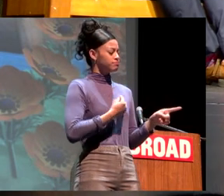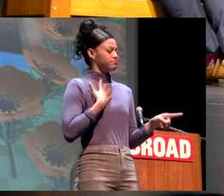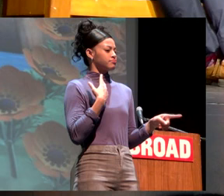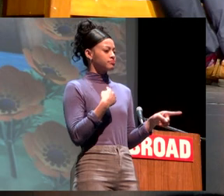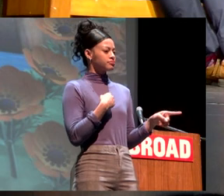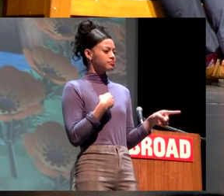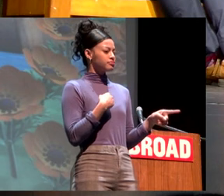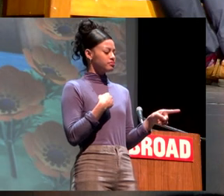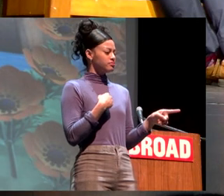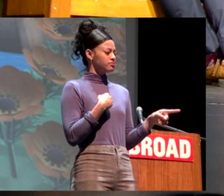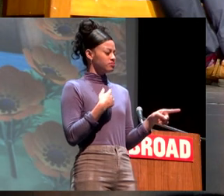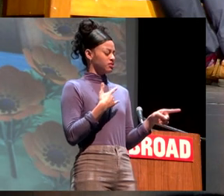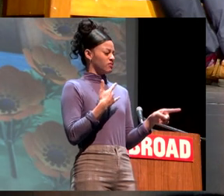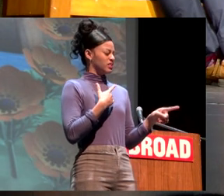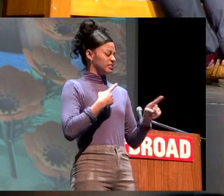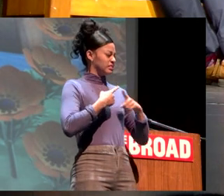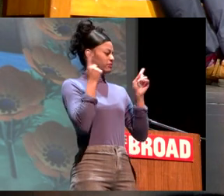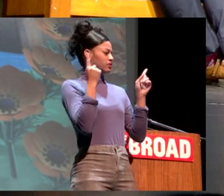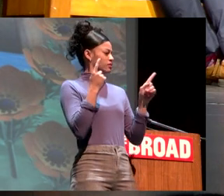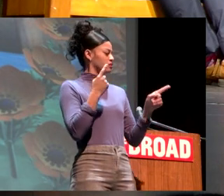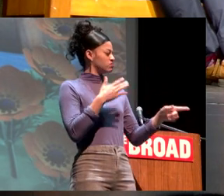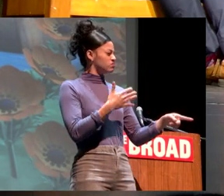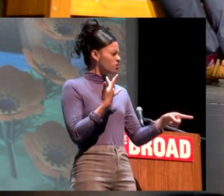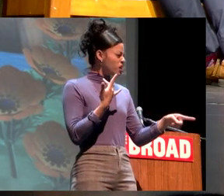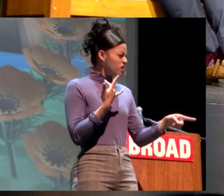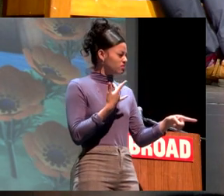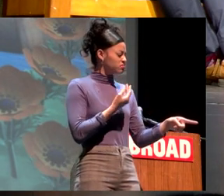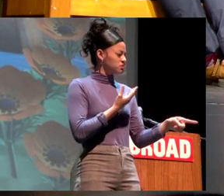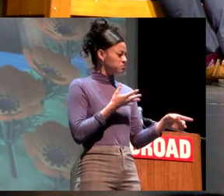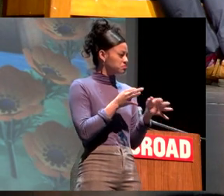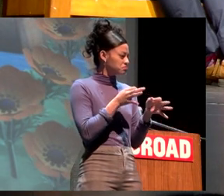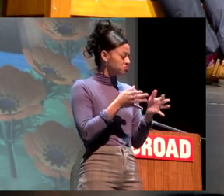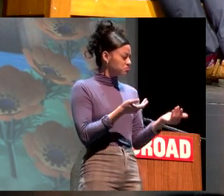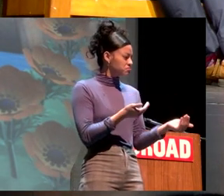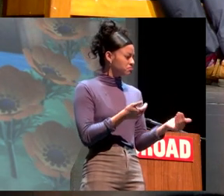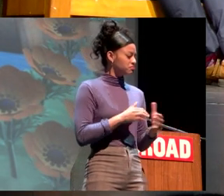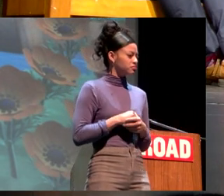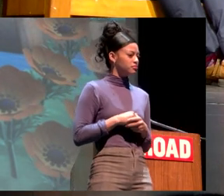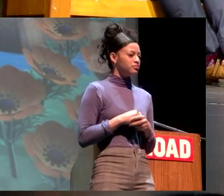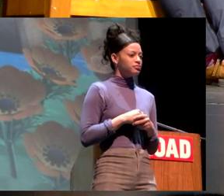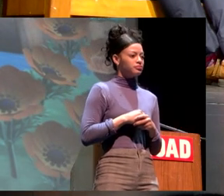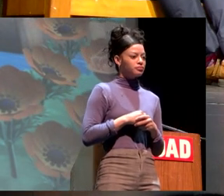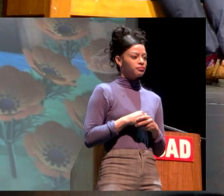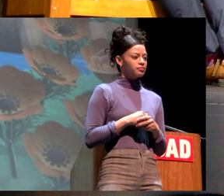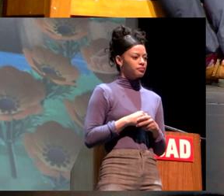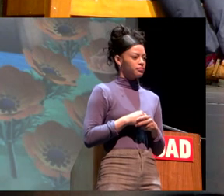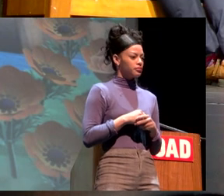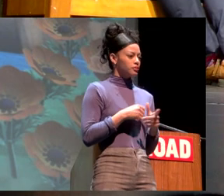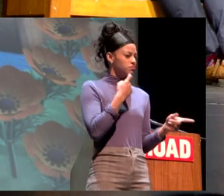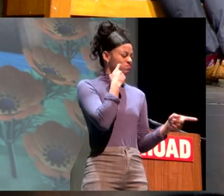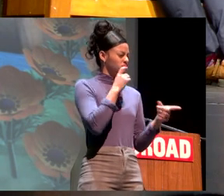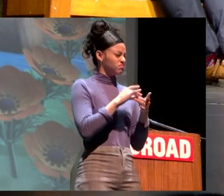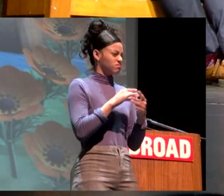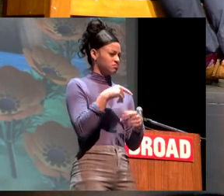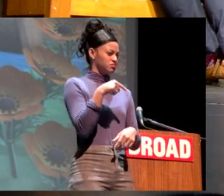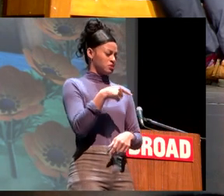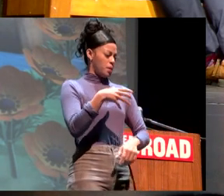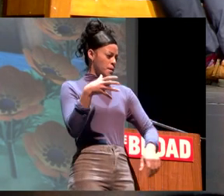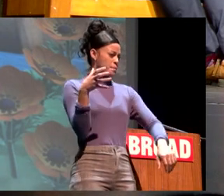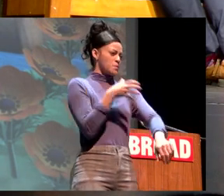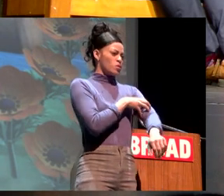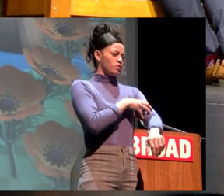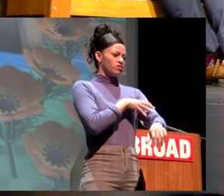and that was an element of you recognizing how powerful the space was.